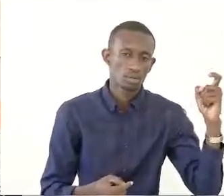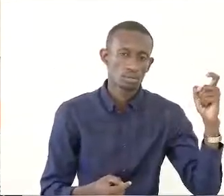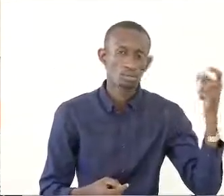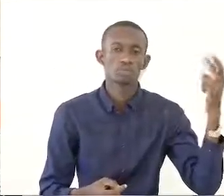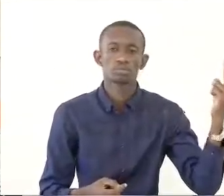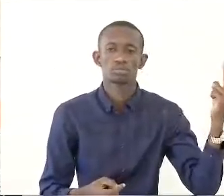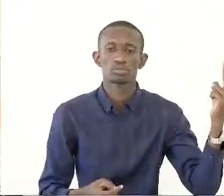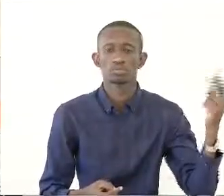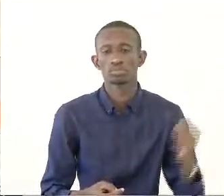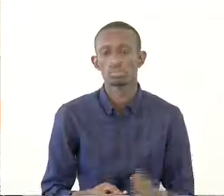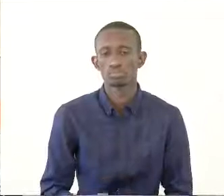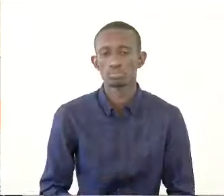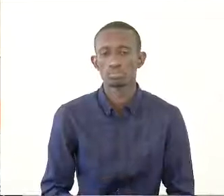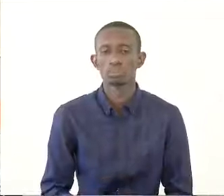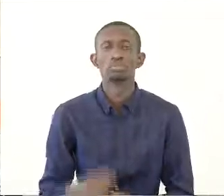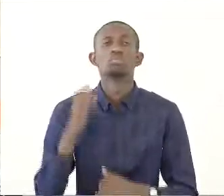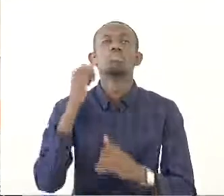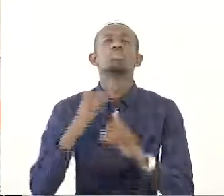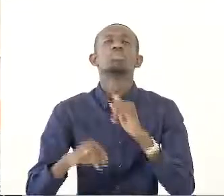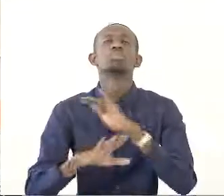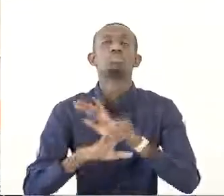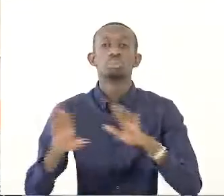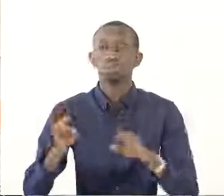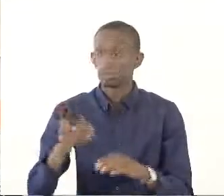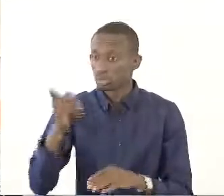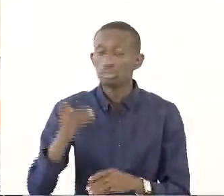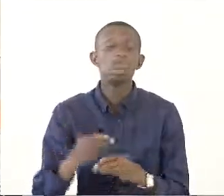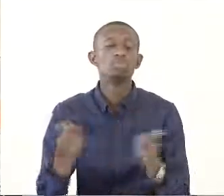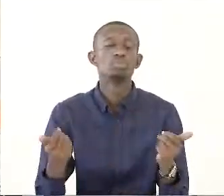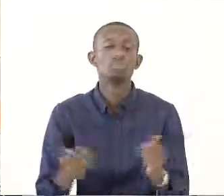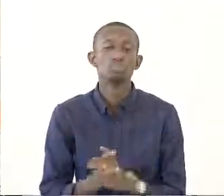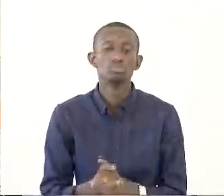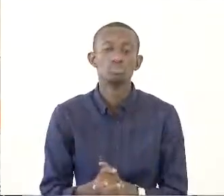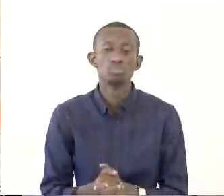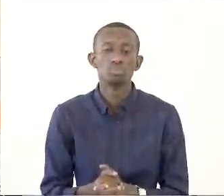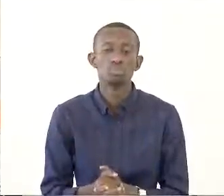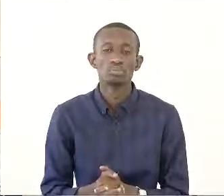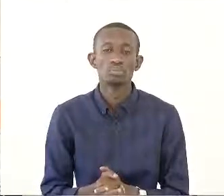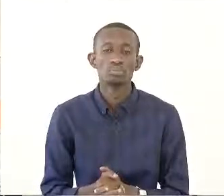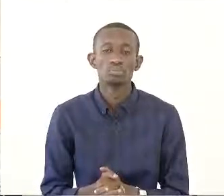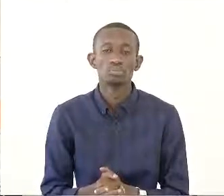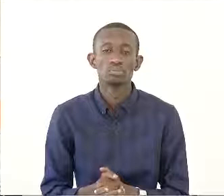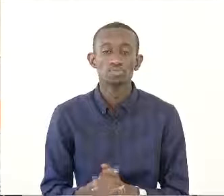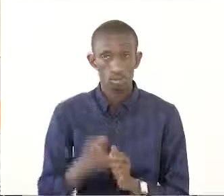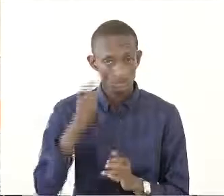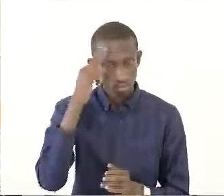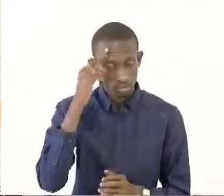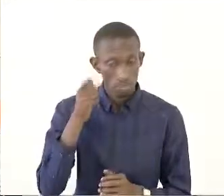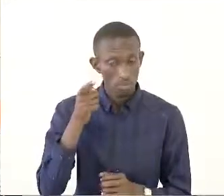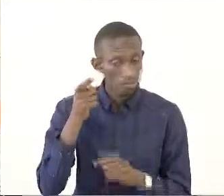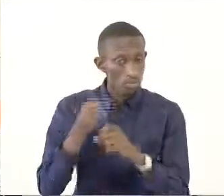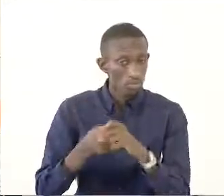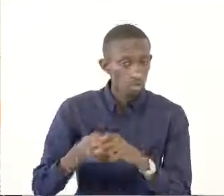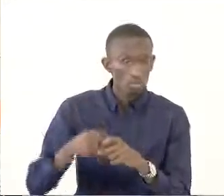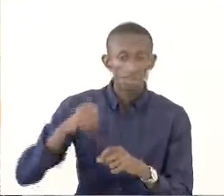2. And you are done. These are the solutions you were looking for. And as you remember, from the